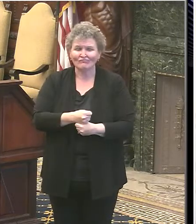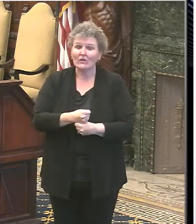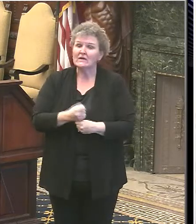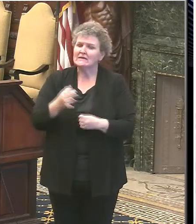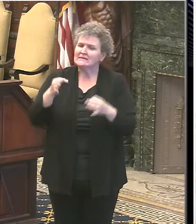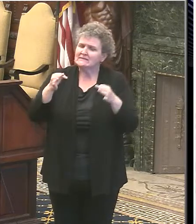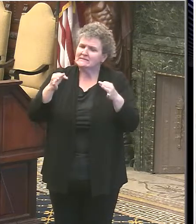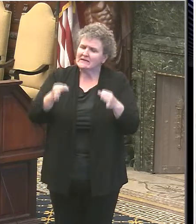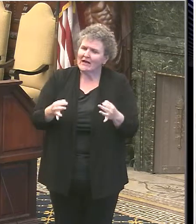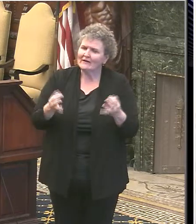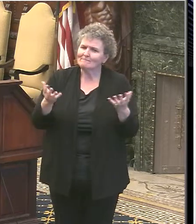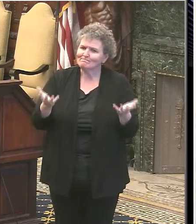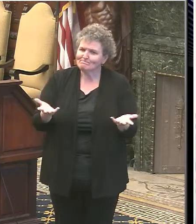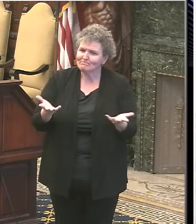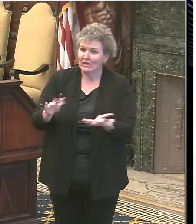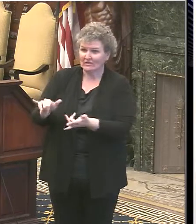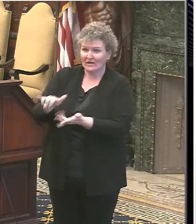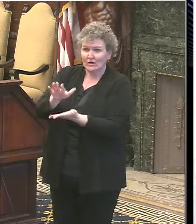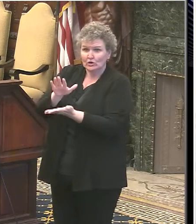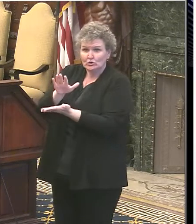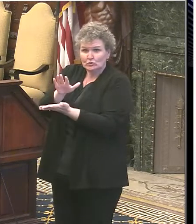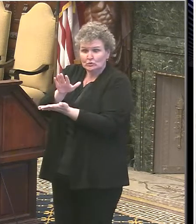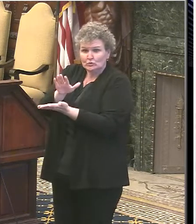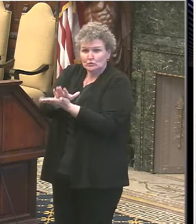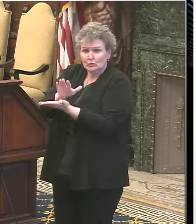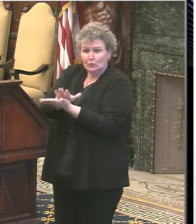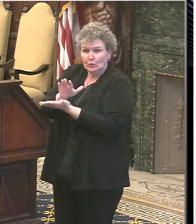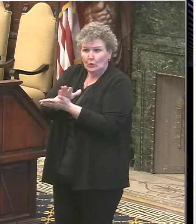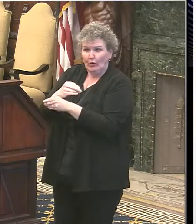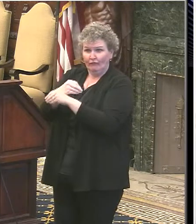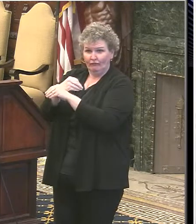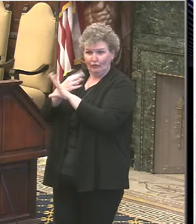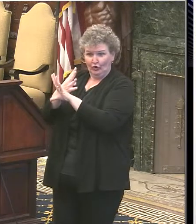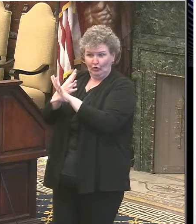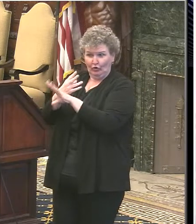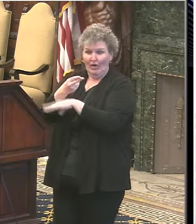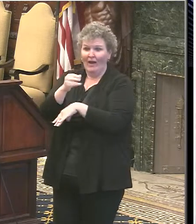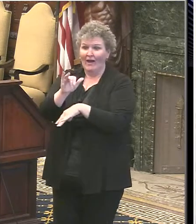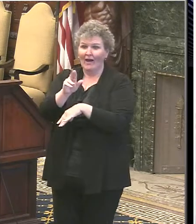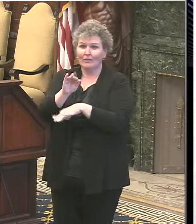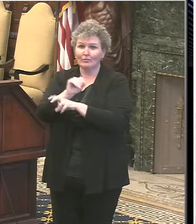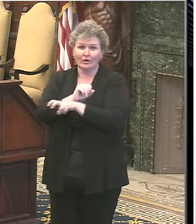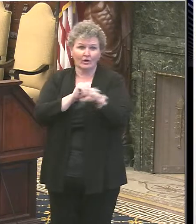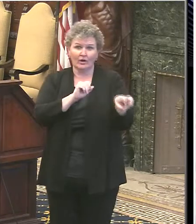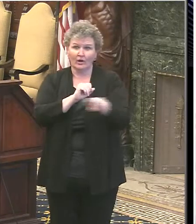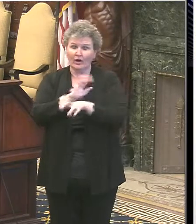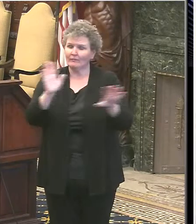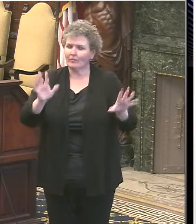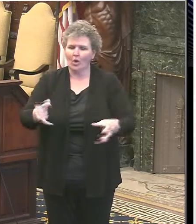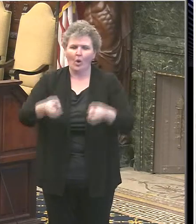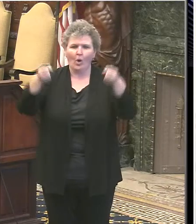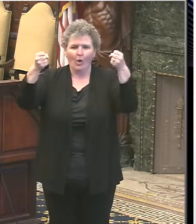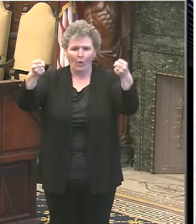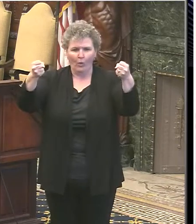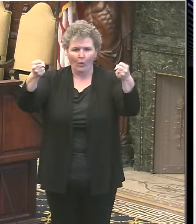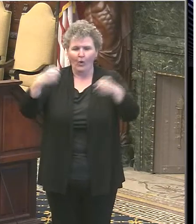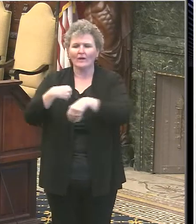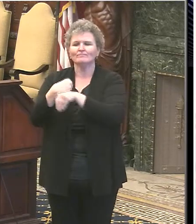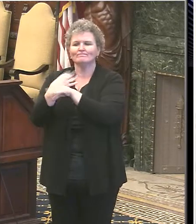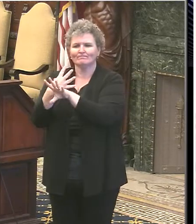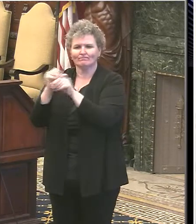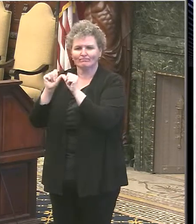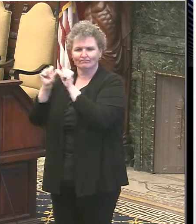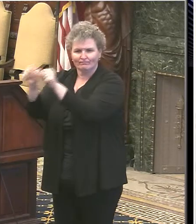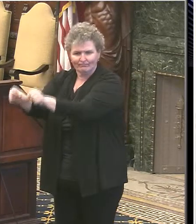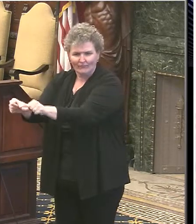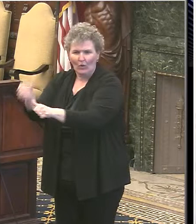on transitioning to hybrid learning this month due to the rising number of positive cases in Philadelphia and communities across